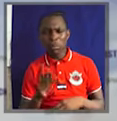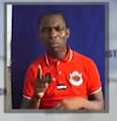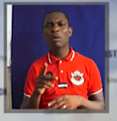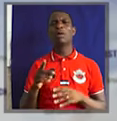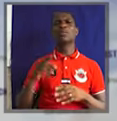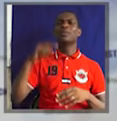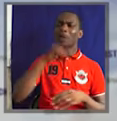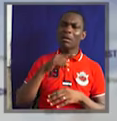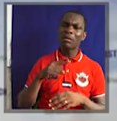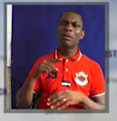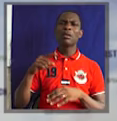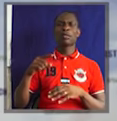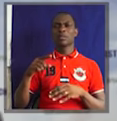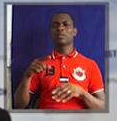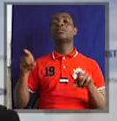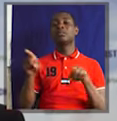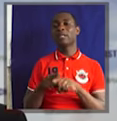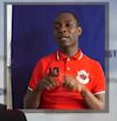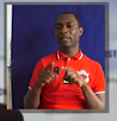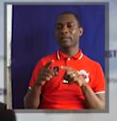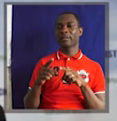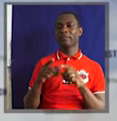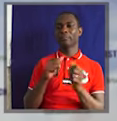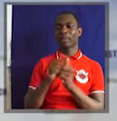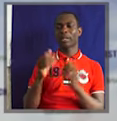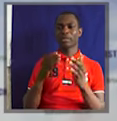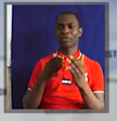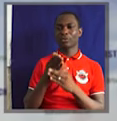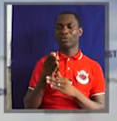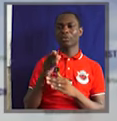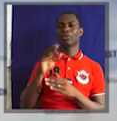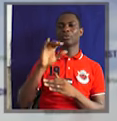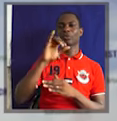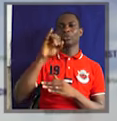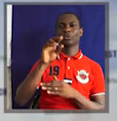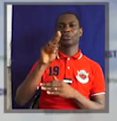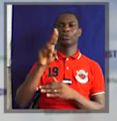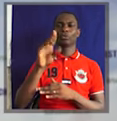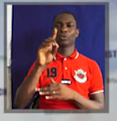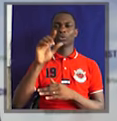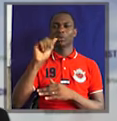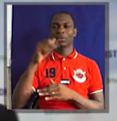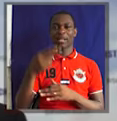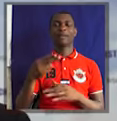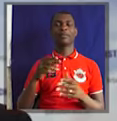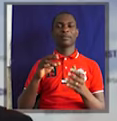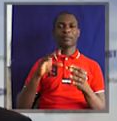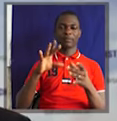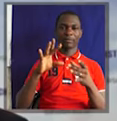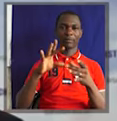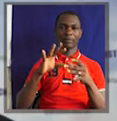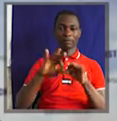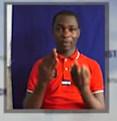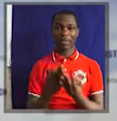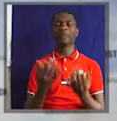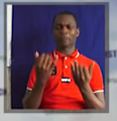family odapo pa awutie me eye no nko a na esi ya na na david ewo eba bi ne